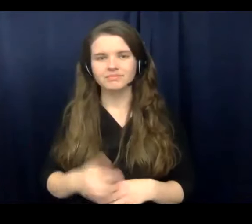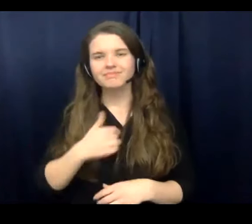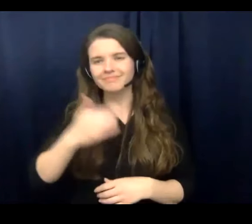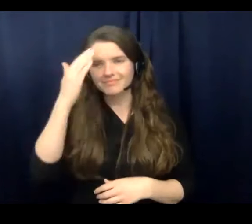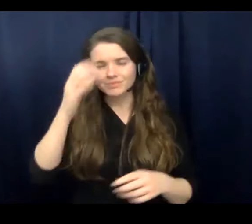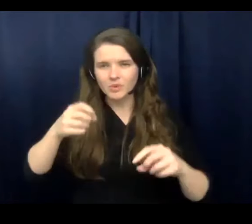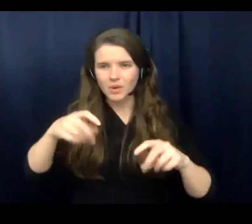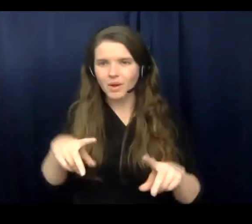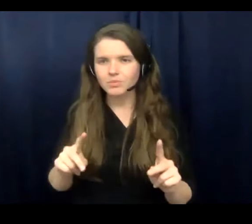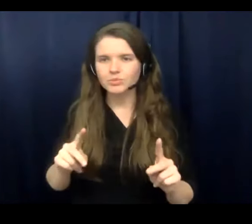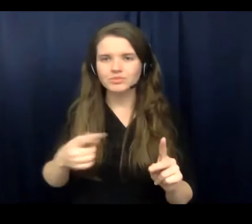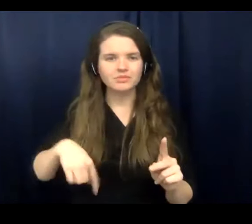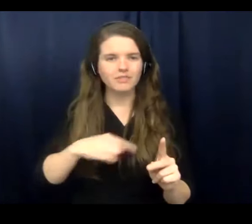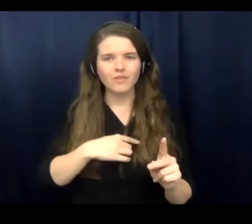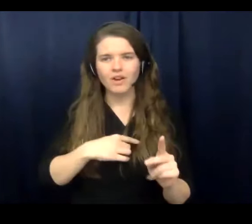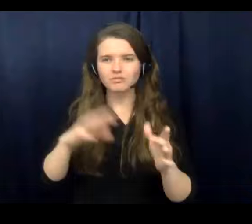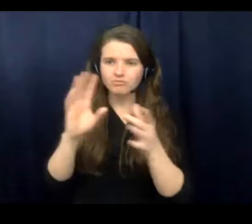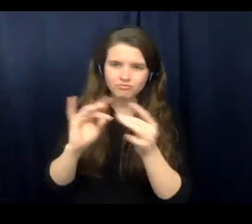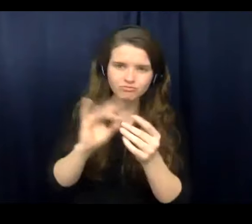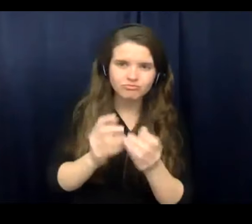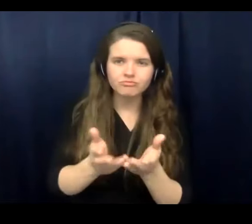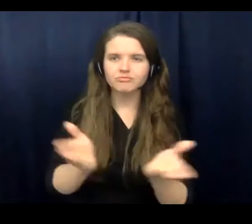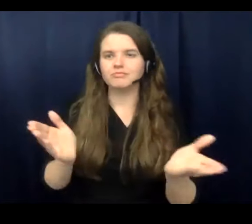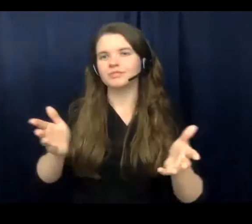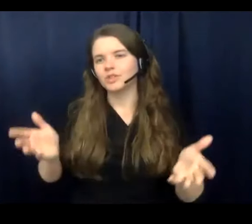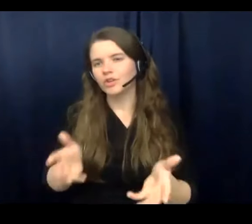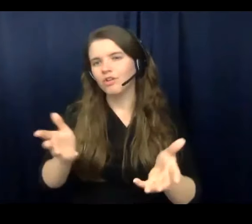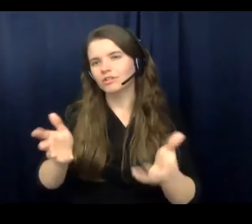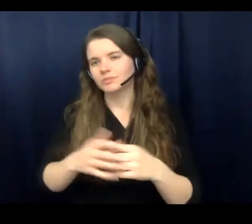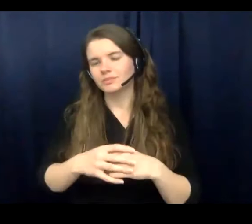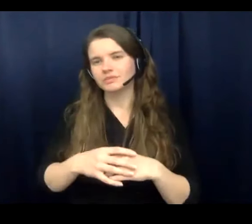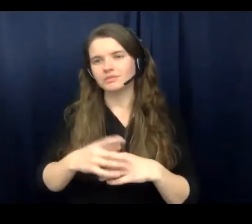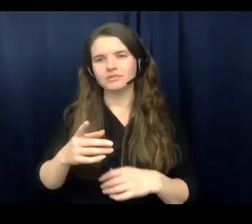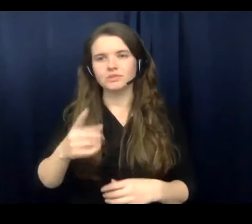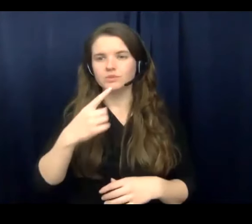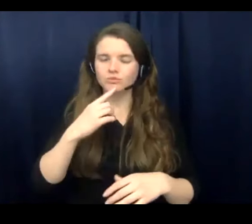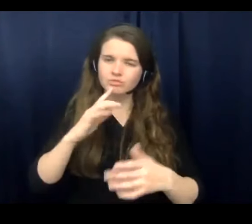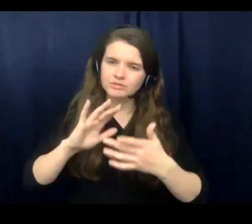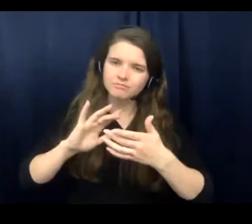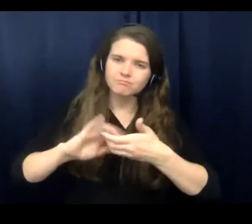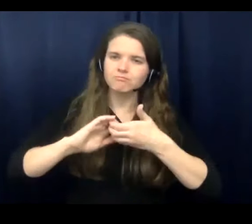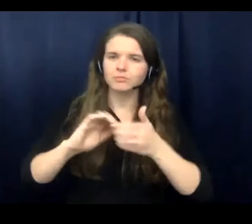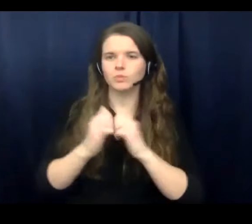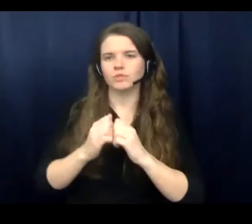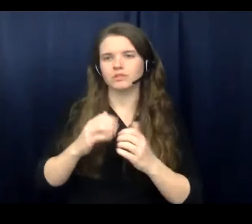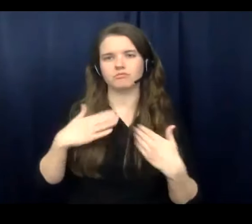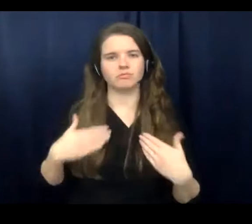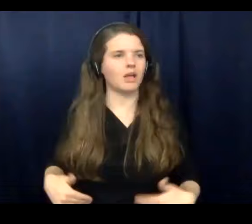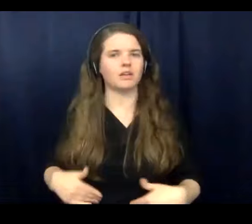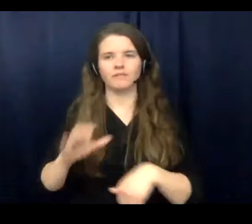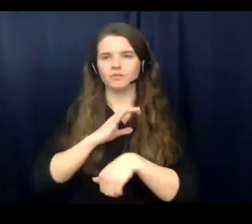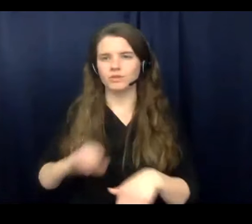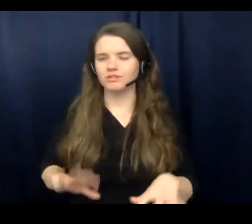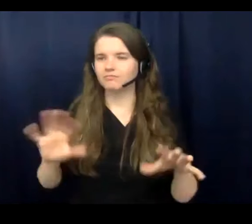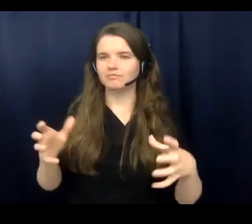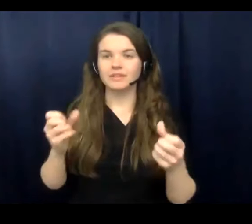opportunity just to just get the word out, just get encouragement out, just to be able to just touch base with the body of Christ. And all of you that just maybe just tuning